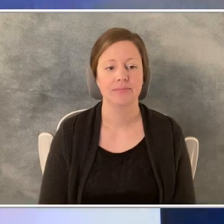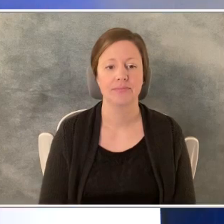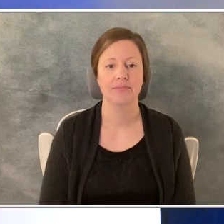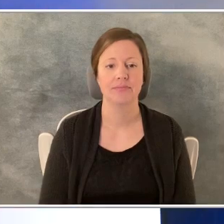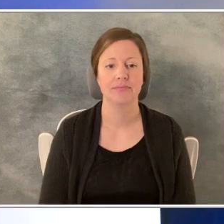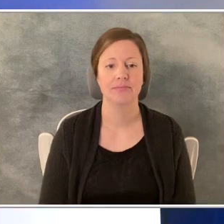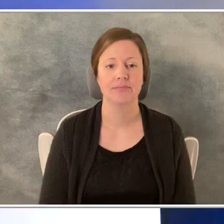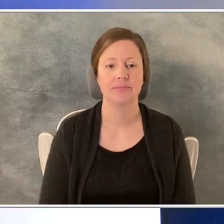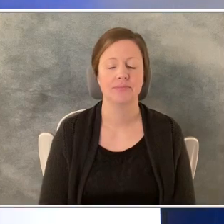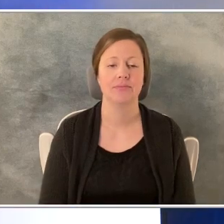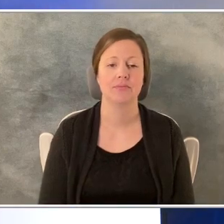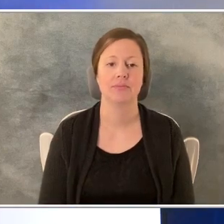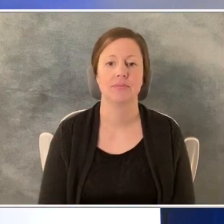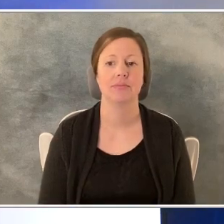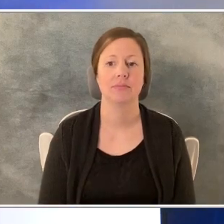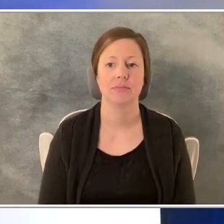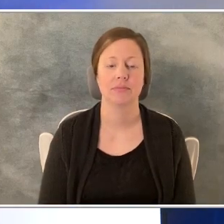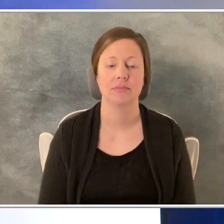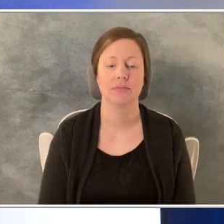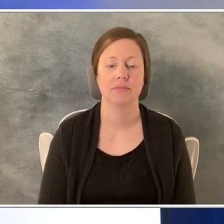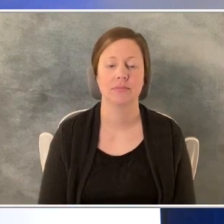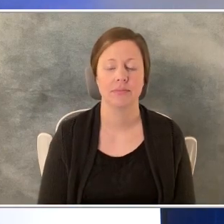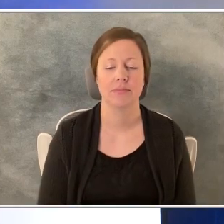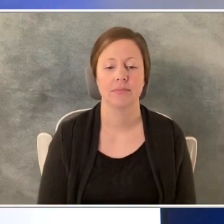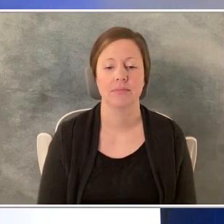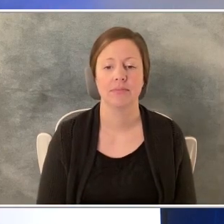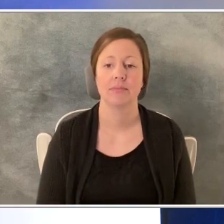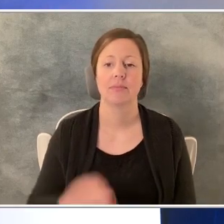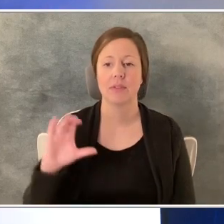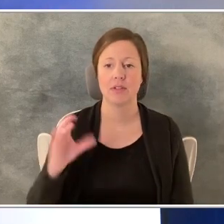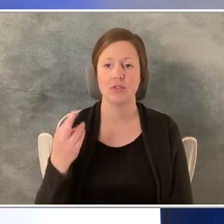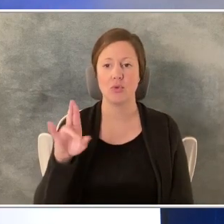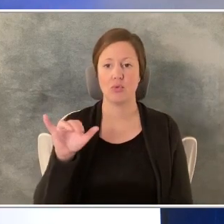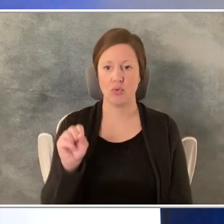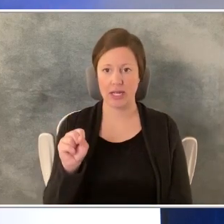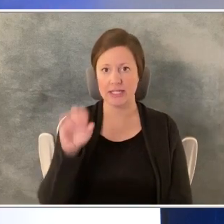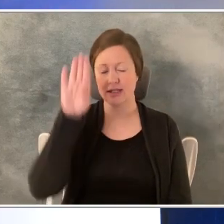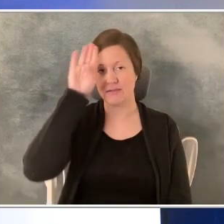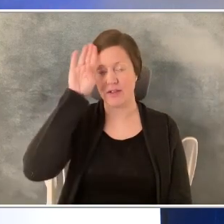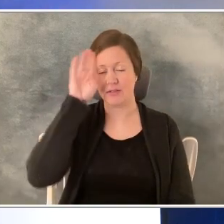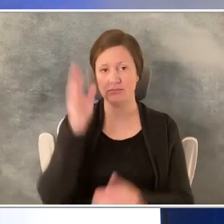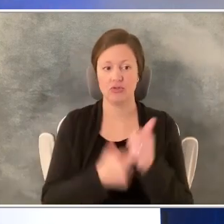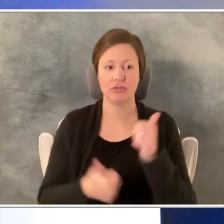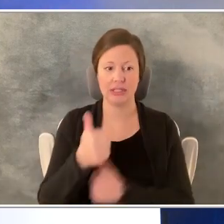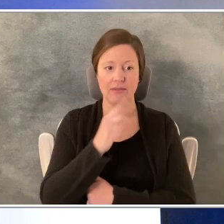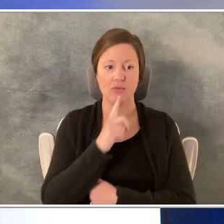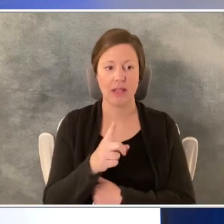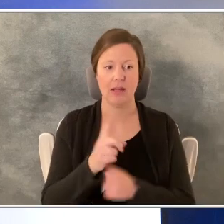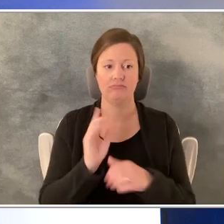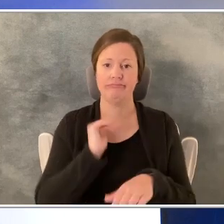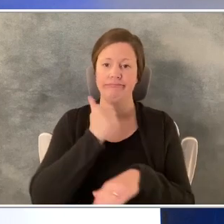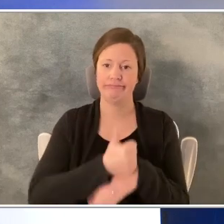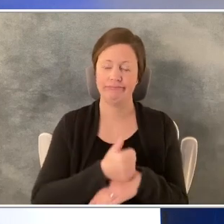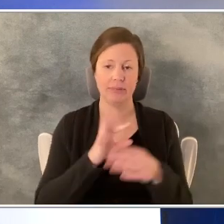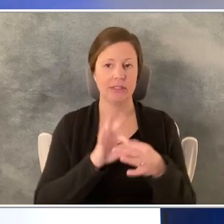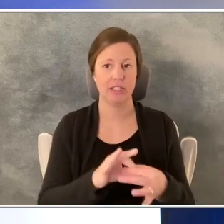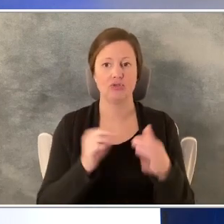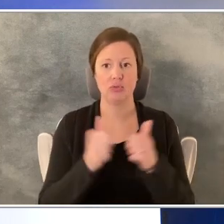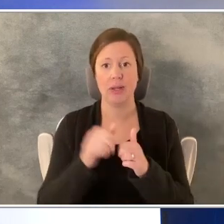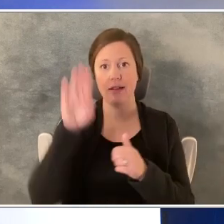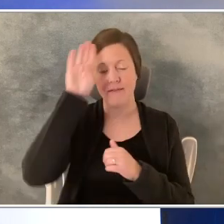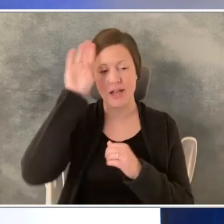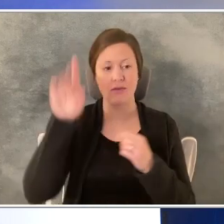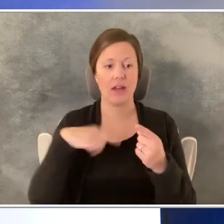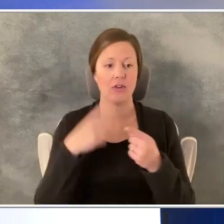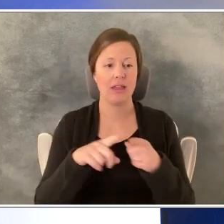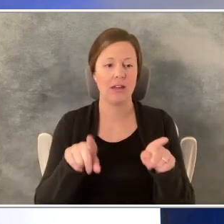Dr. Parker, as we've discussed, Chris is a fire chief. There's well-established connections between being a firefighter and then having a higher risk of